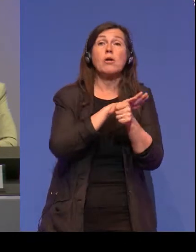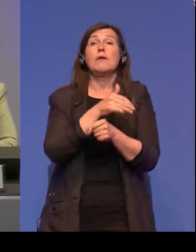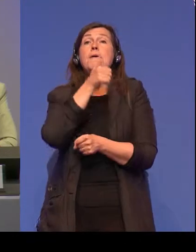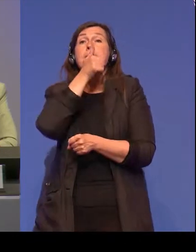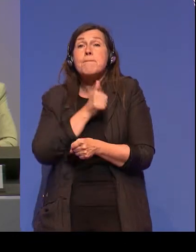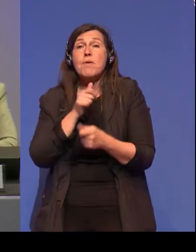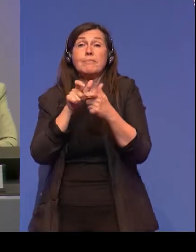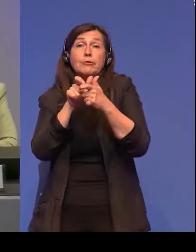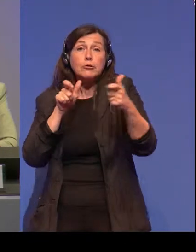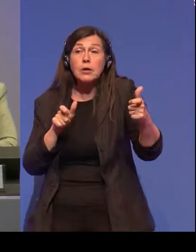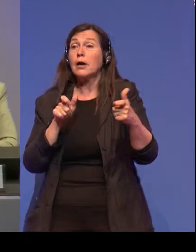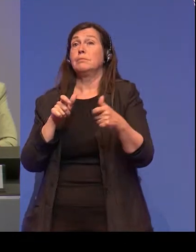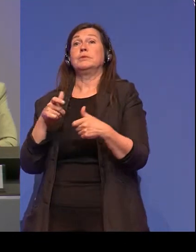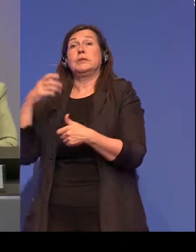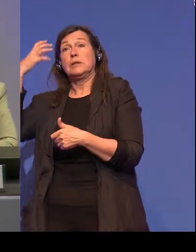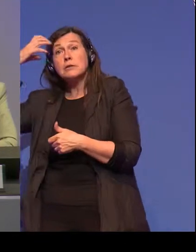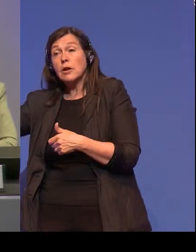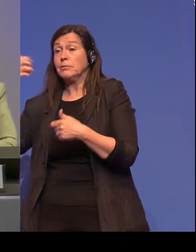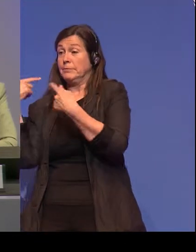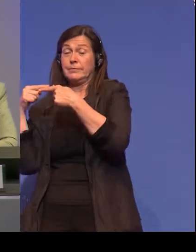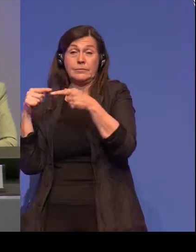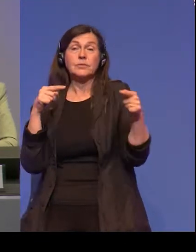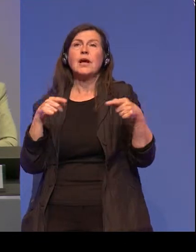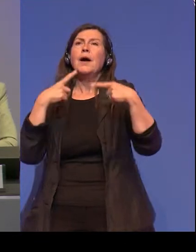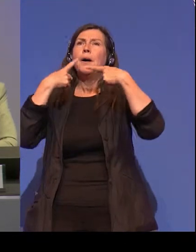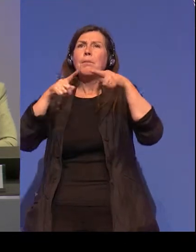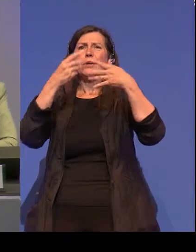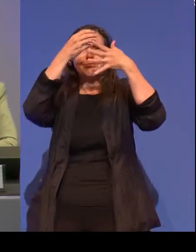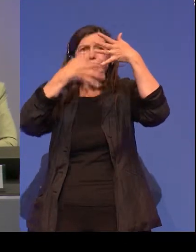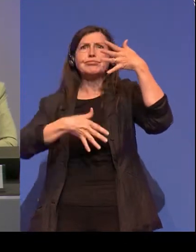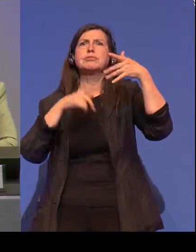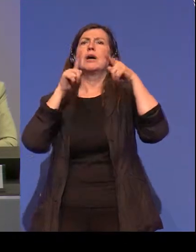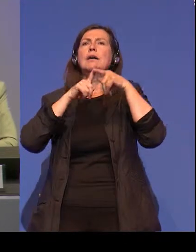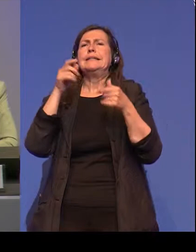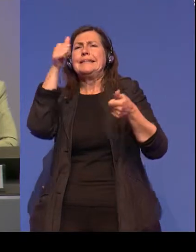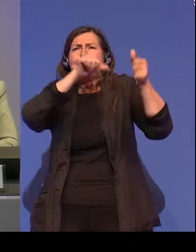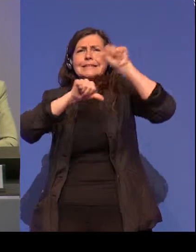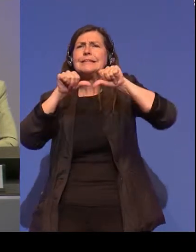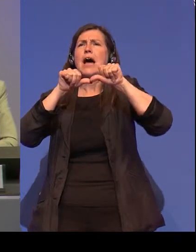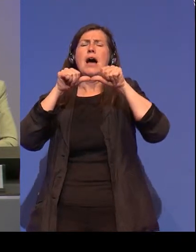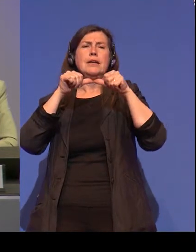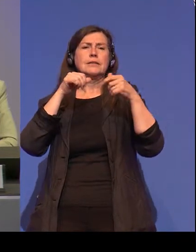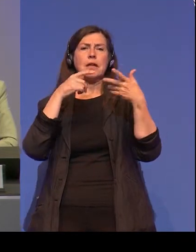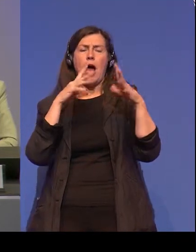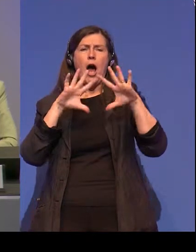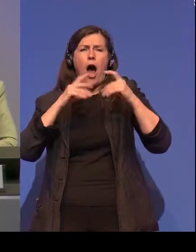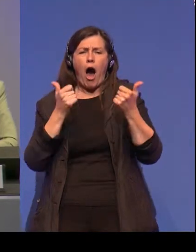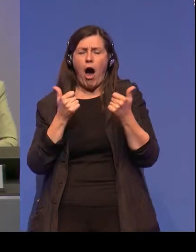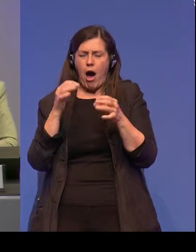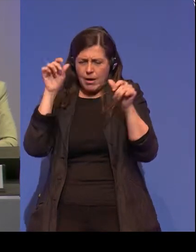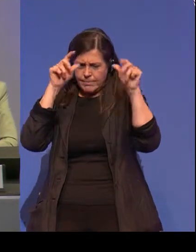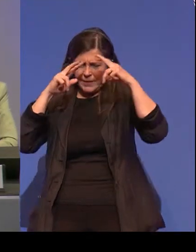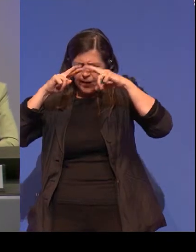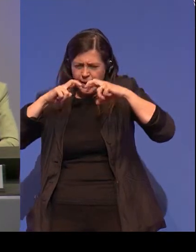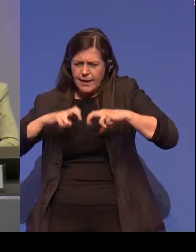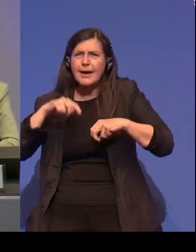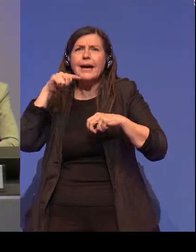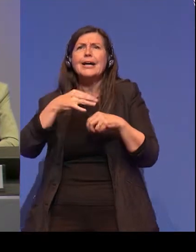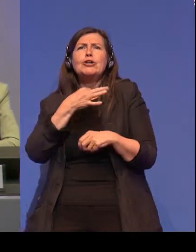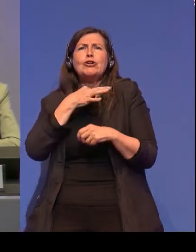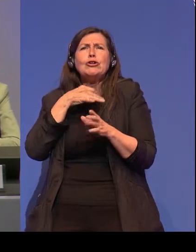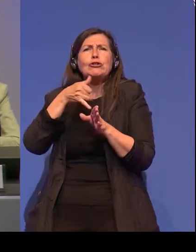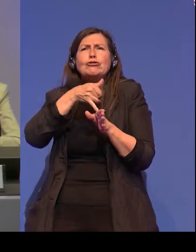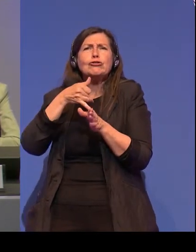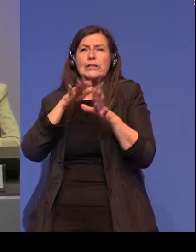for, firstly, in-depth interdisciplinary analysis of risk interdependencies. In this context, the